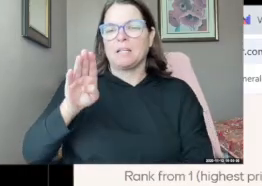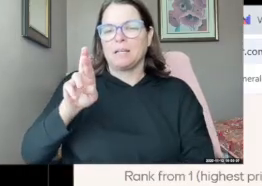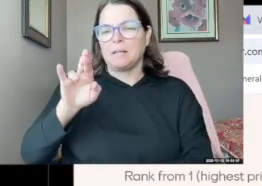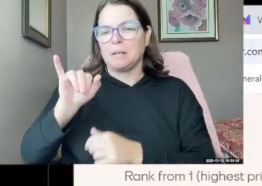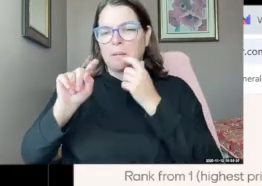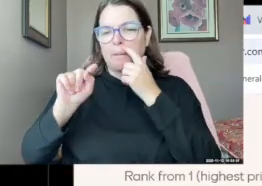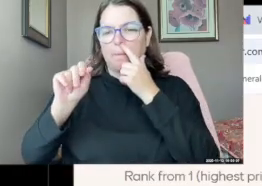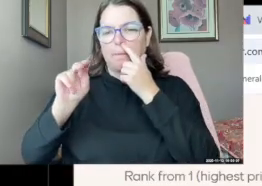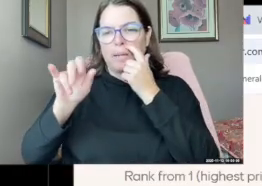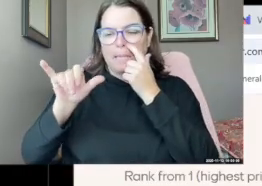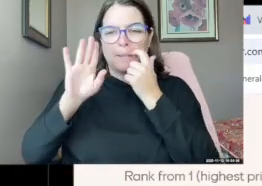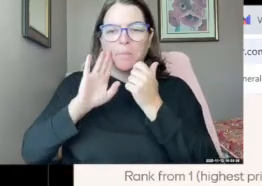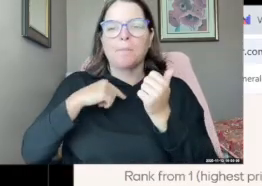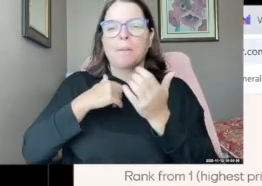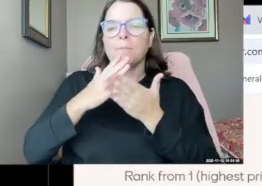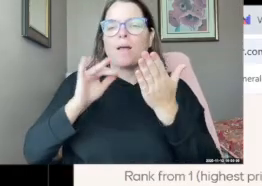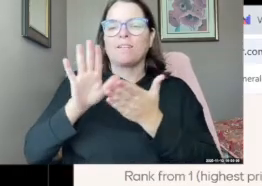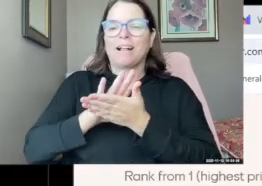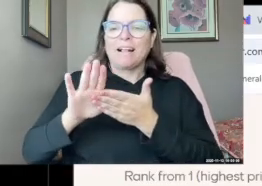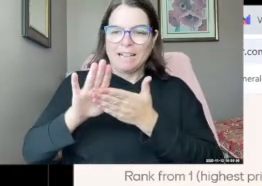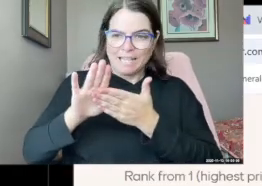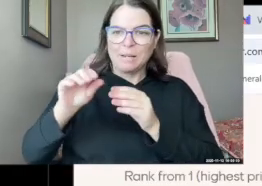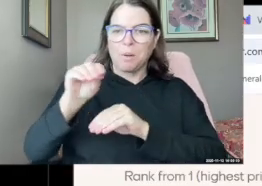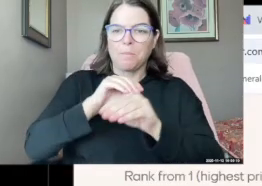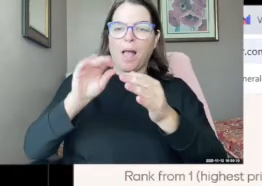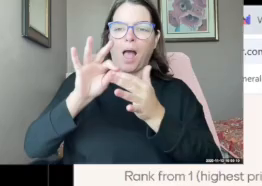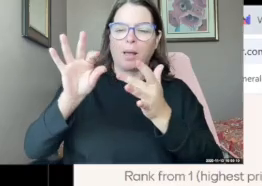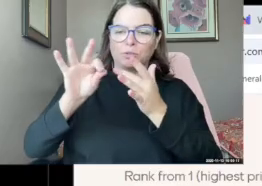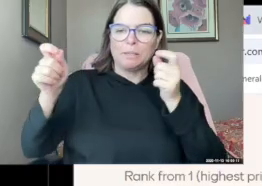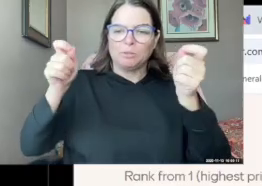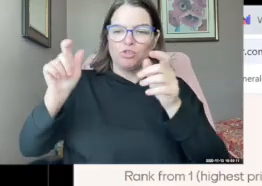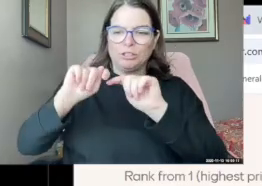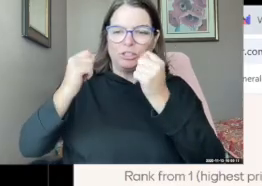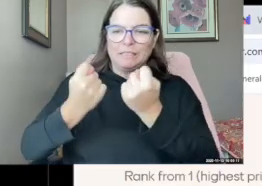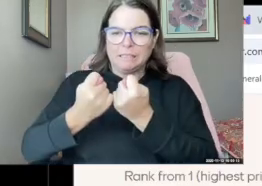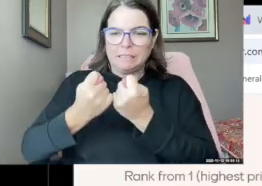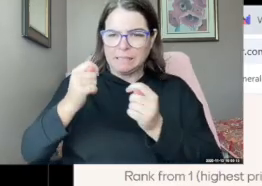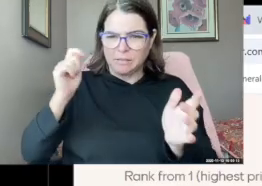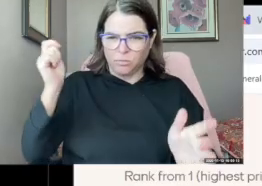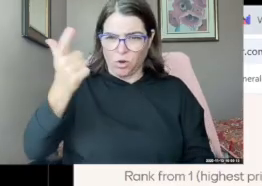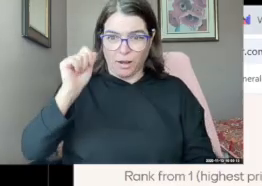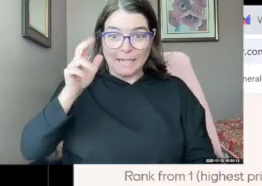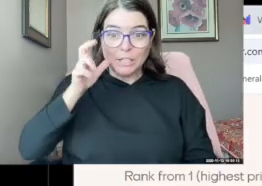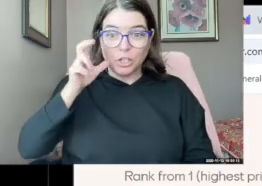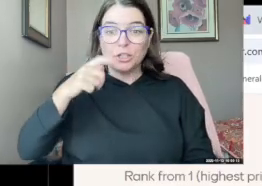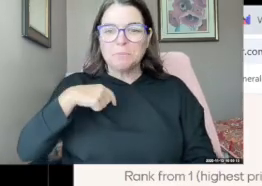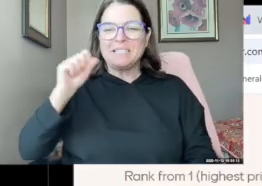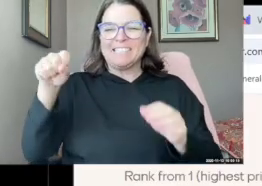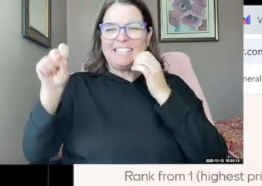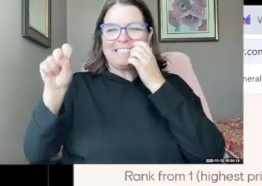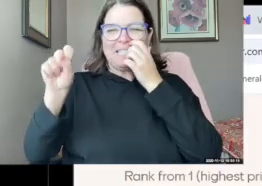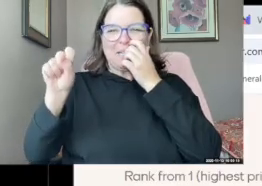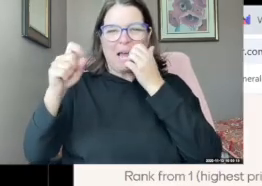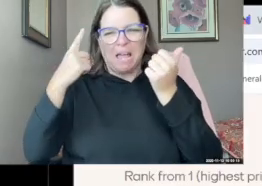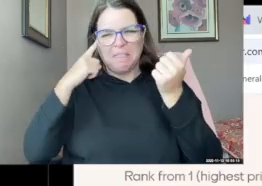Good morning. Hi, everyone. My name is Brittany Brown. I'm a part of the Clean Mobility Options Program Administration team.